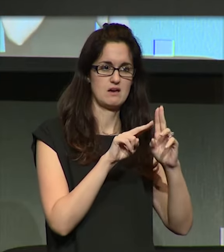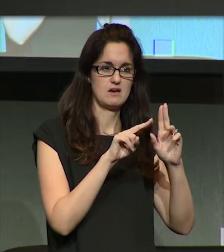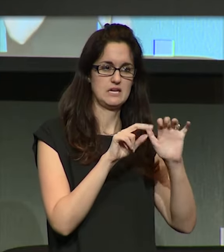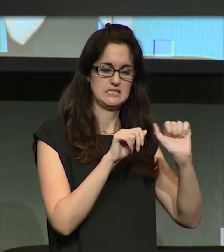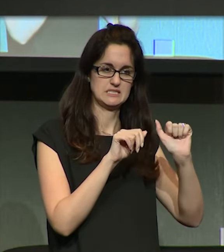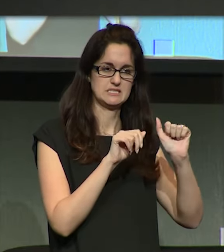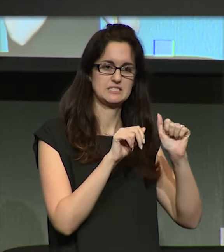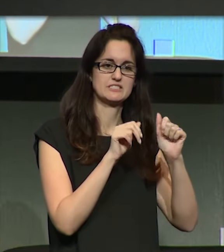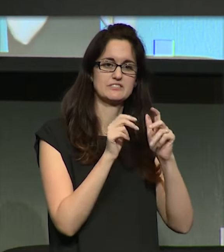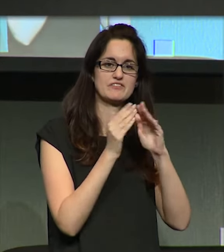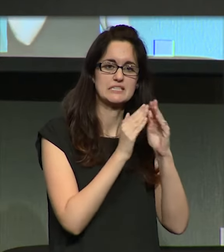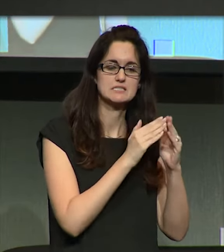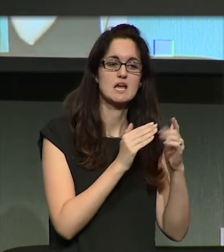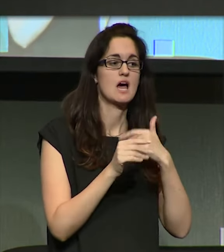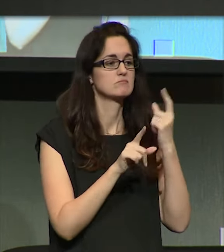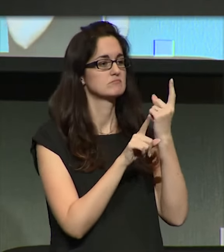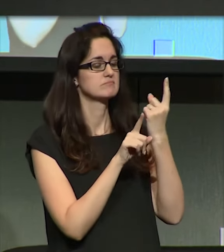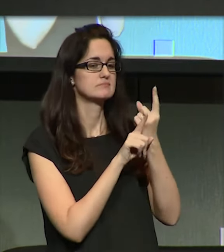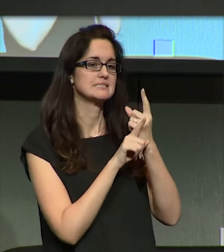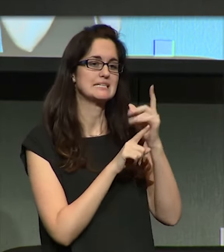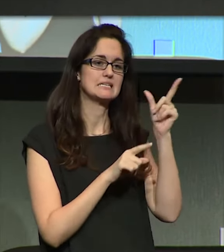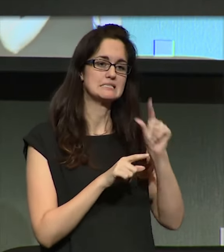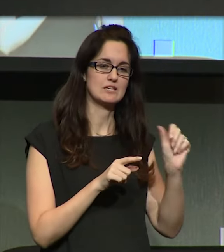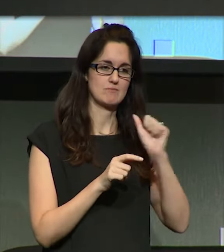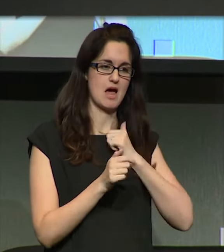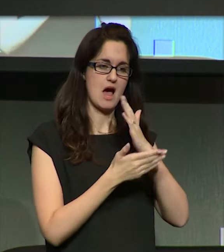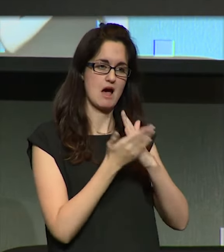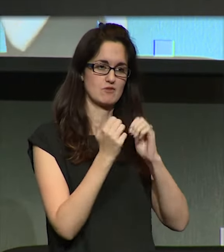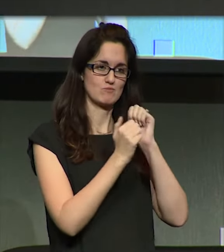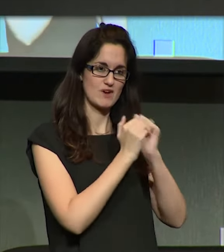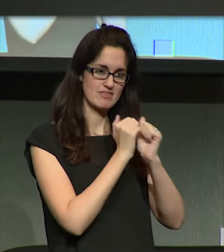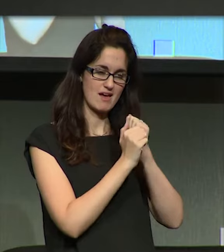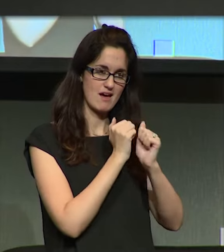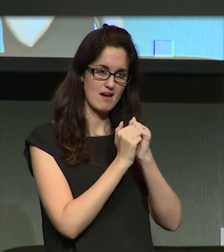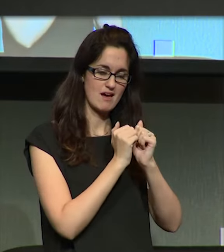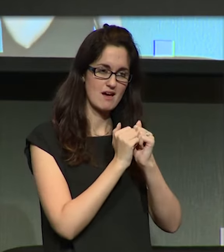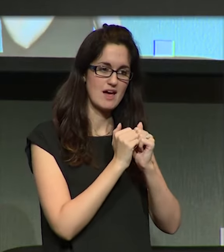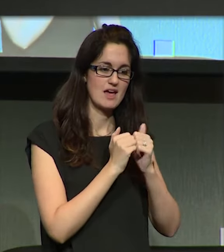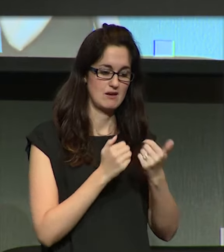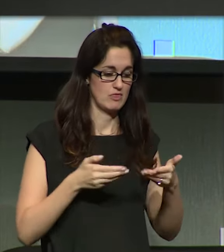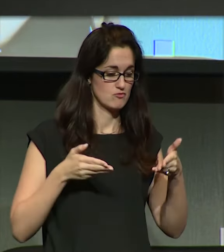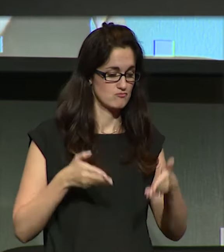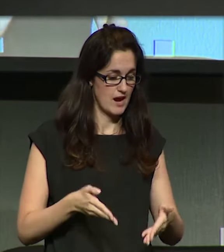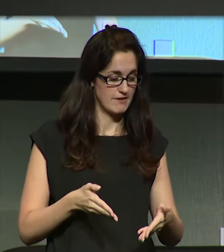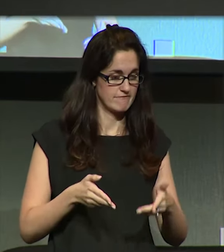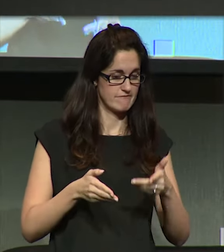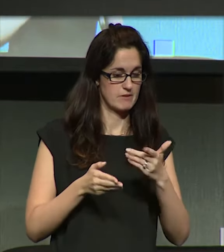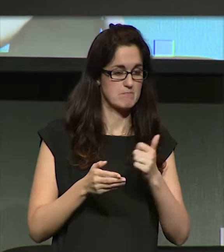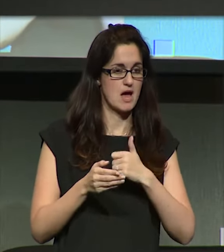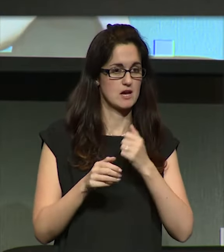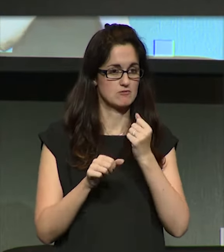Giulio, and we're standing at the graves of my grandparents, my nonno and my nonna.